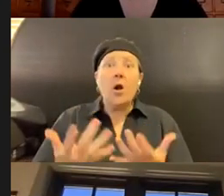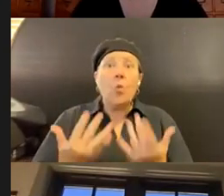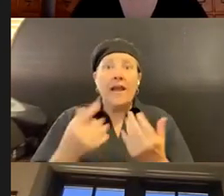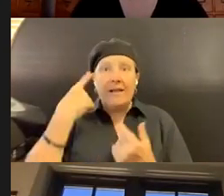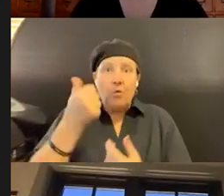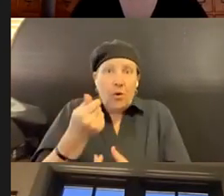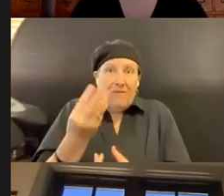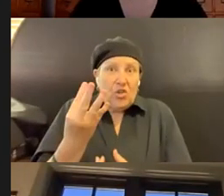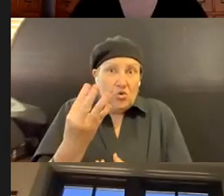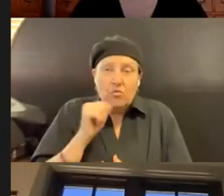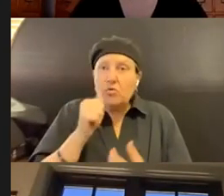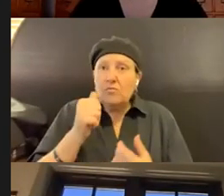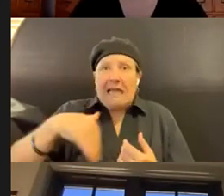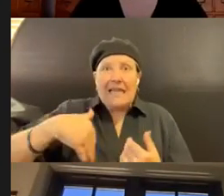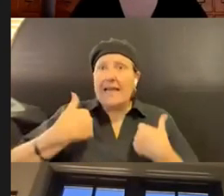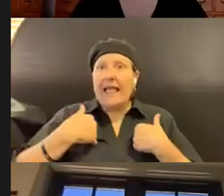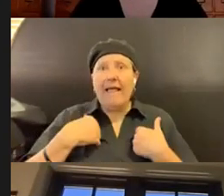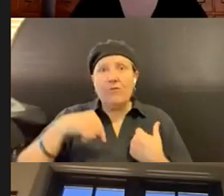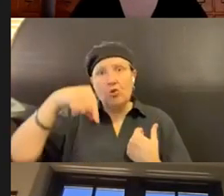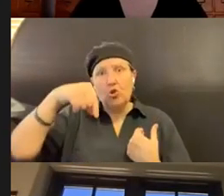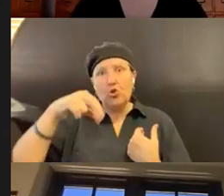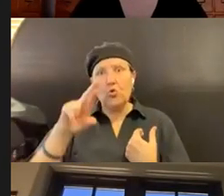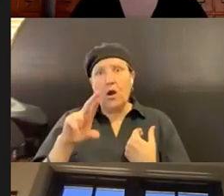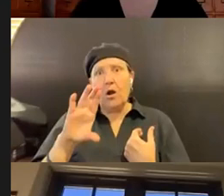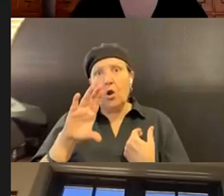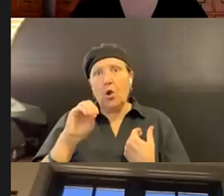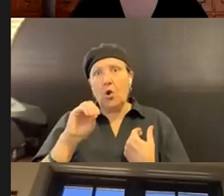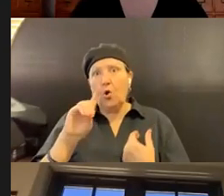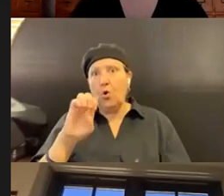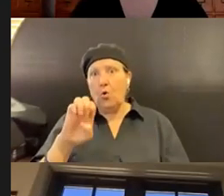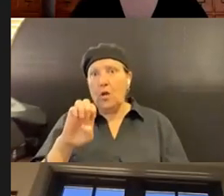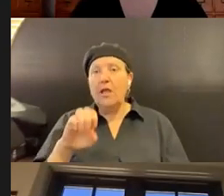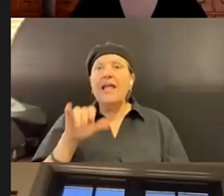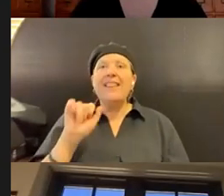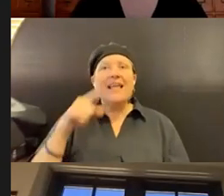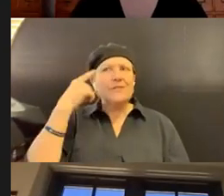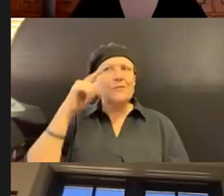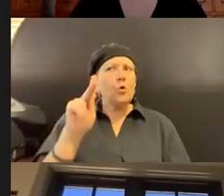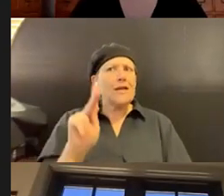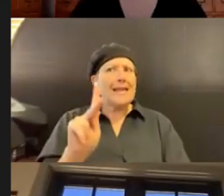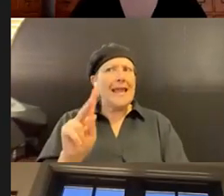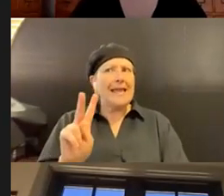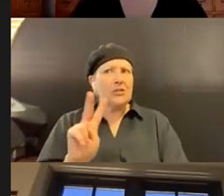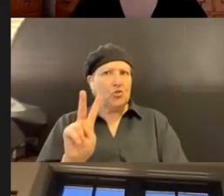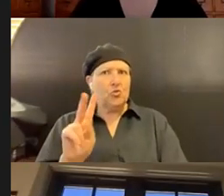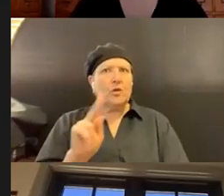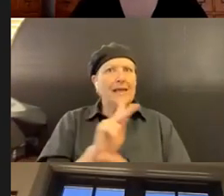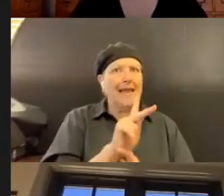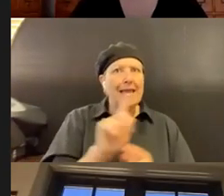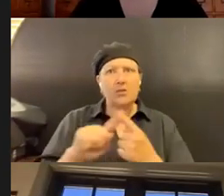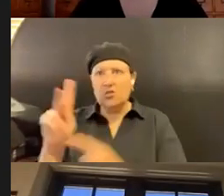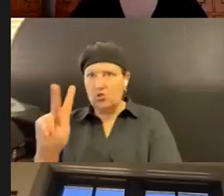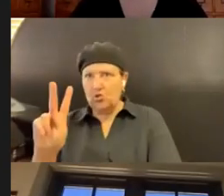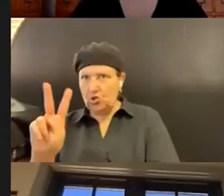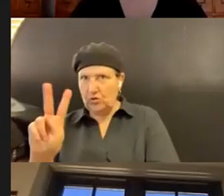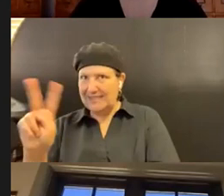have QR codes. So please be on the lookout for that. And Ray, the QR code is only for K2, right? K through 2nd grade, yes.